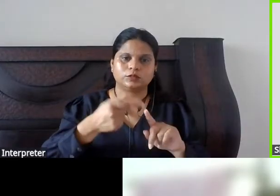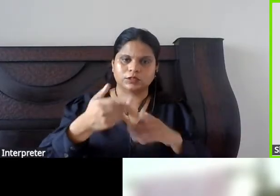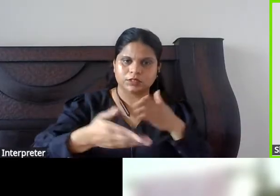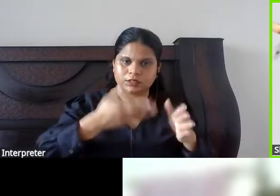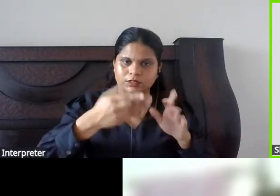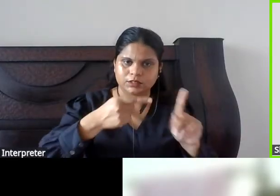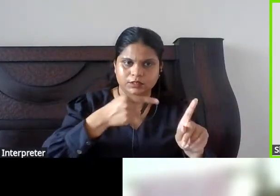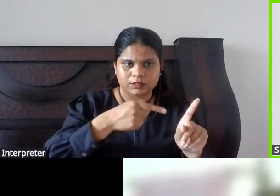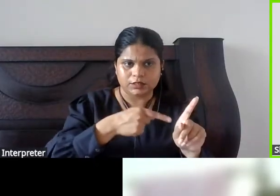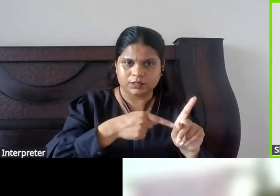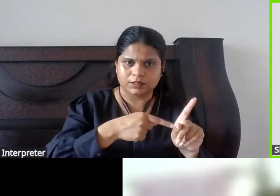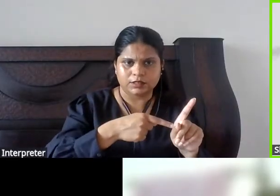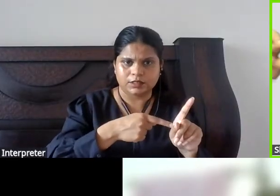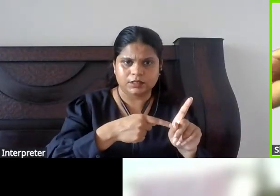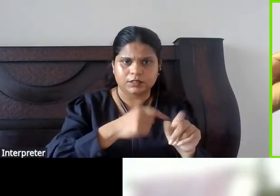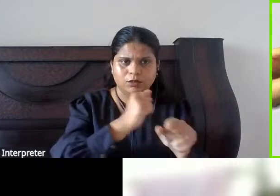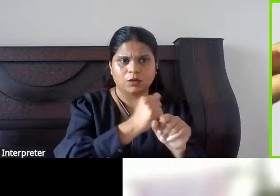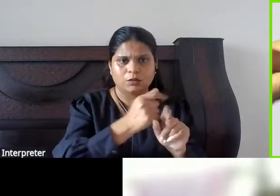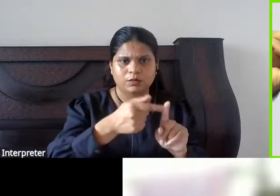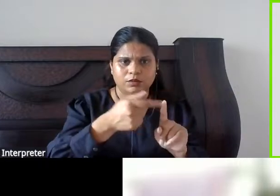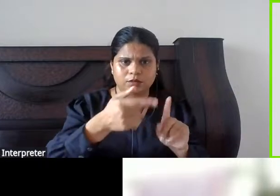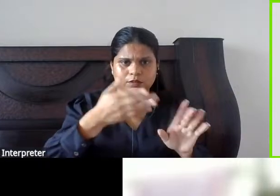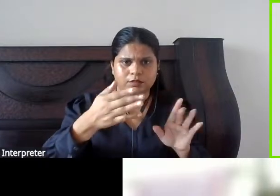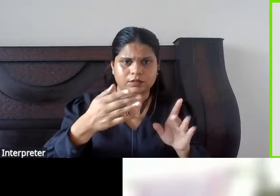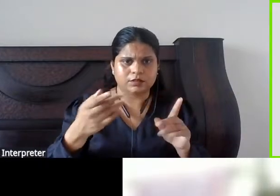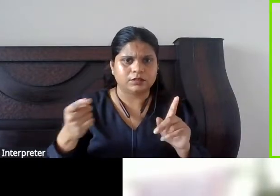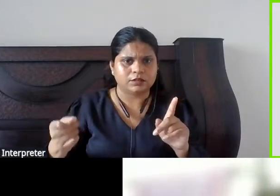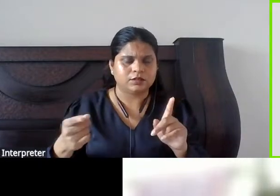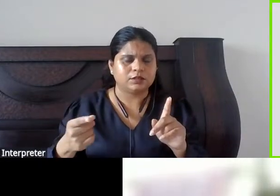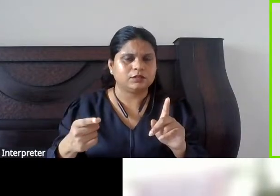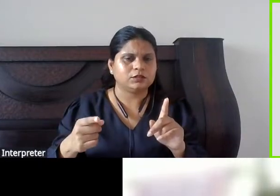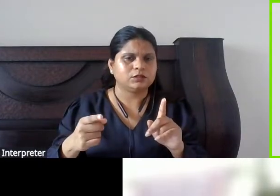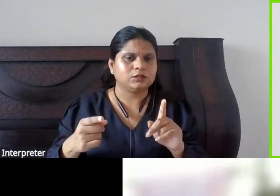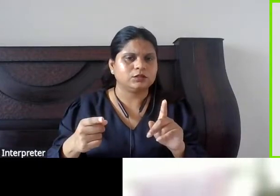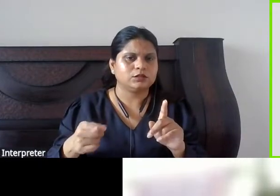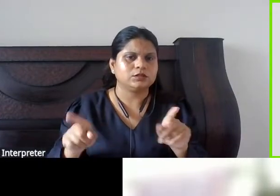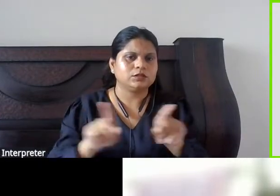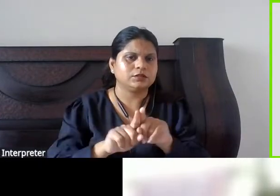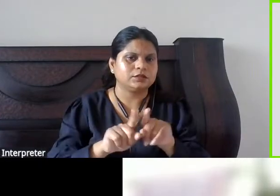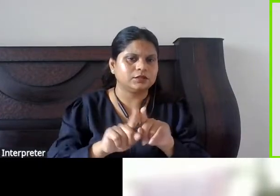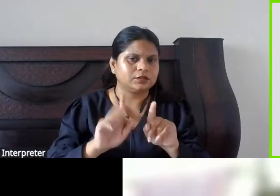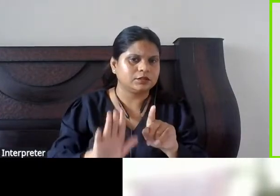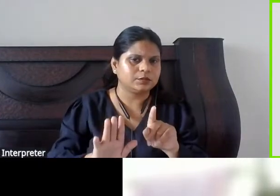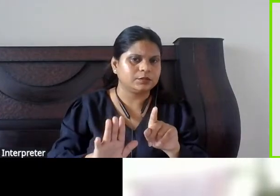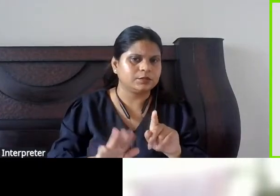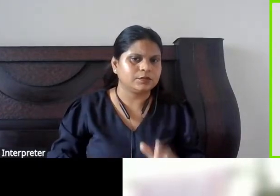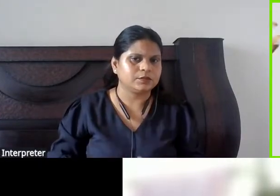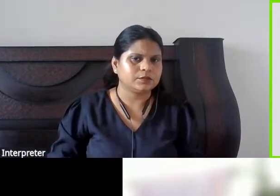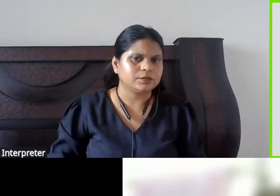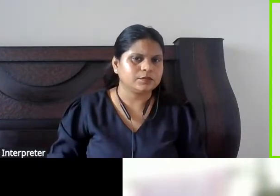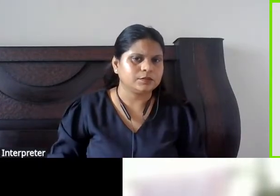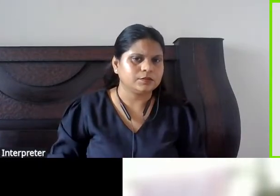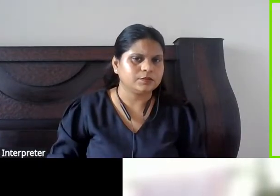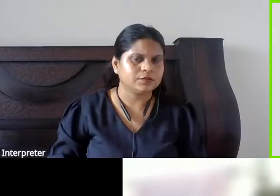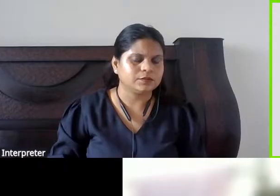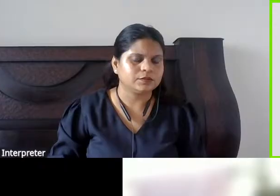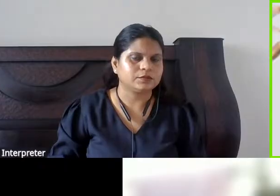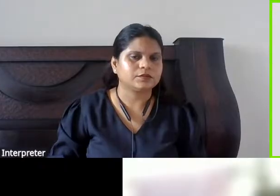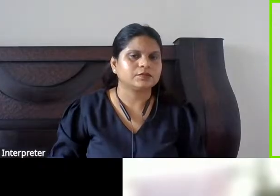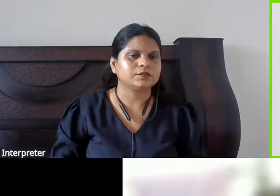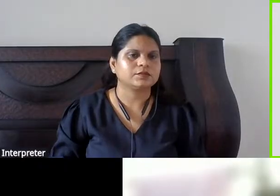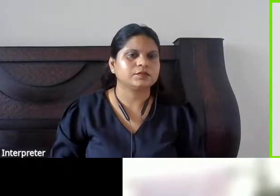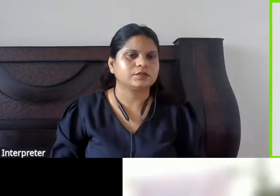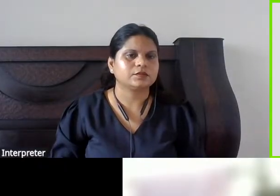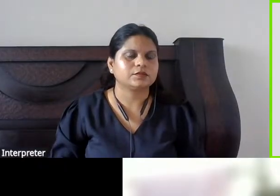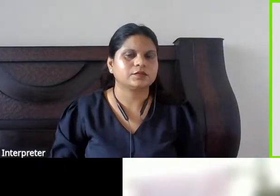area. So something like it's the same machinery that's sort of operationalized during election and also during